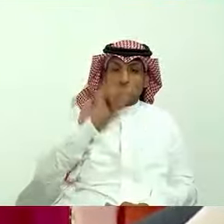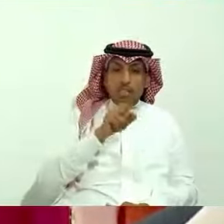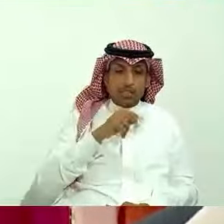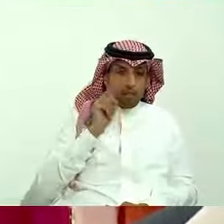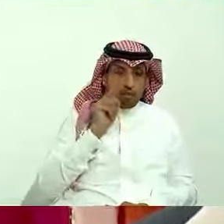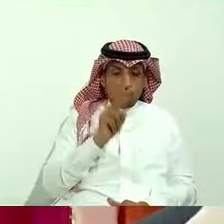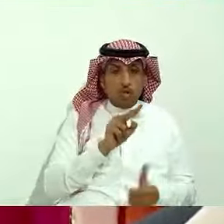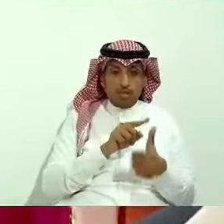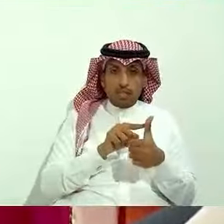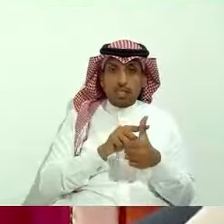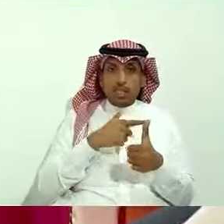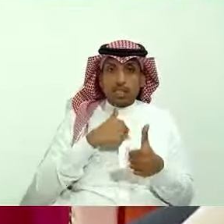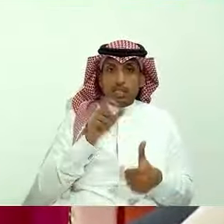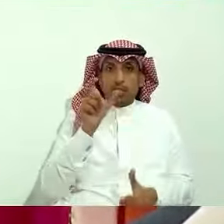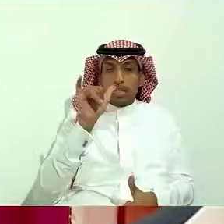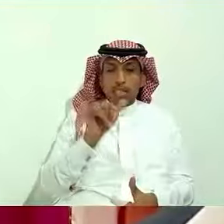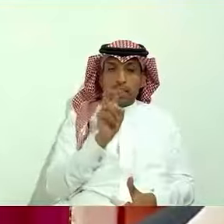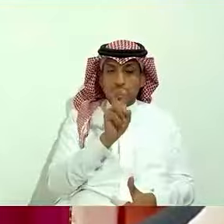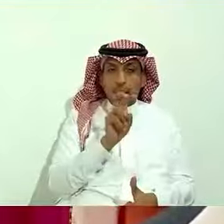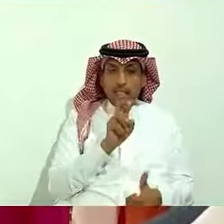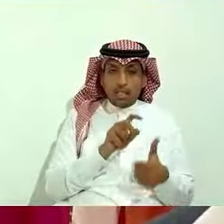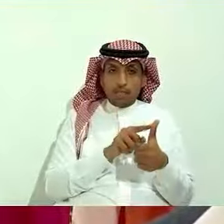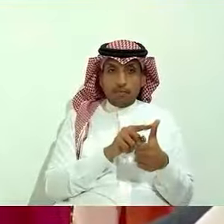or this type of